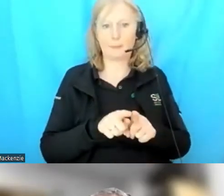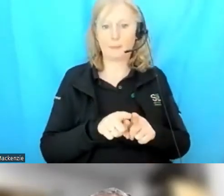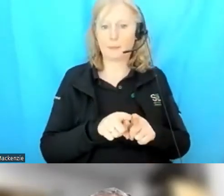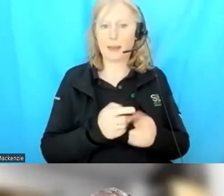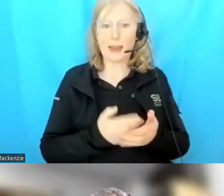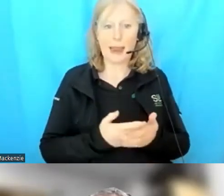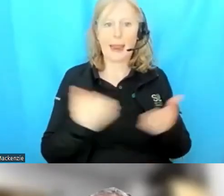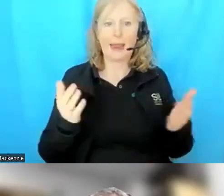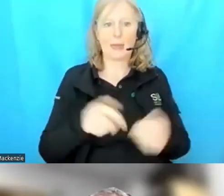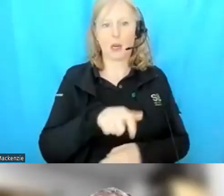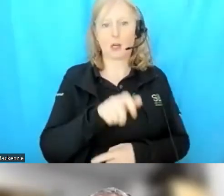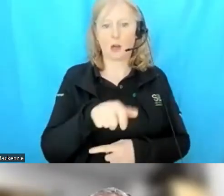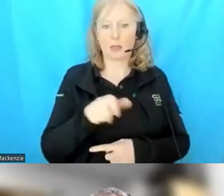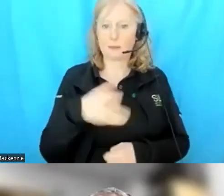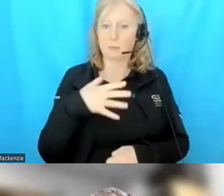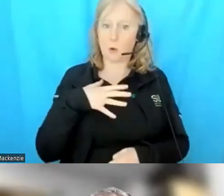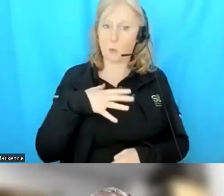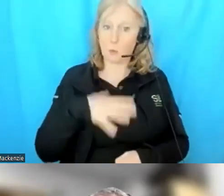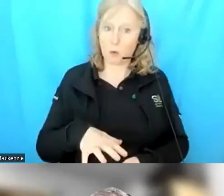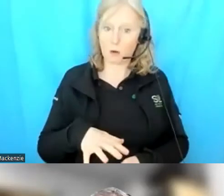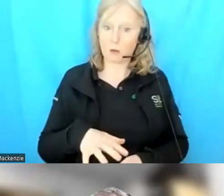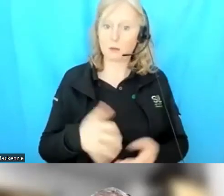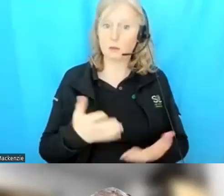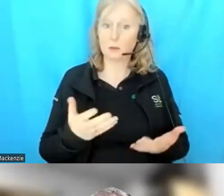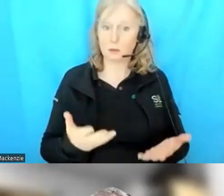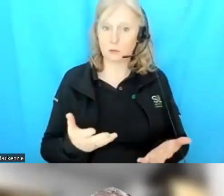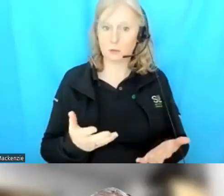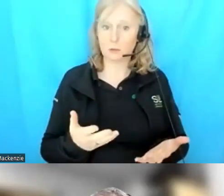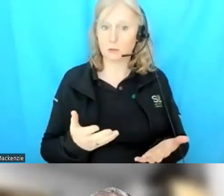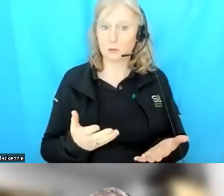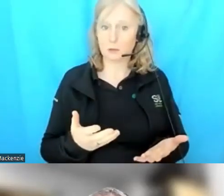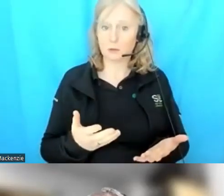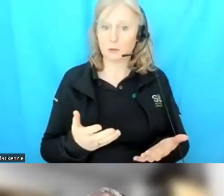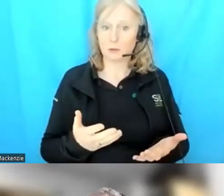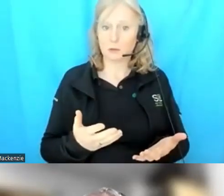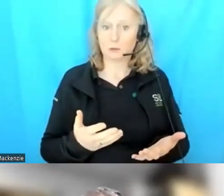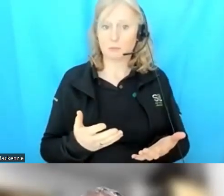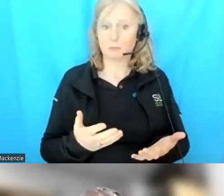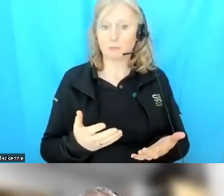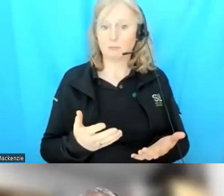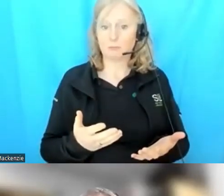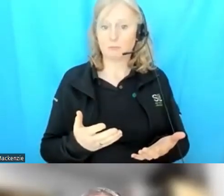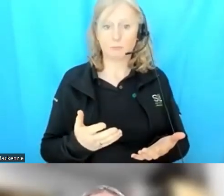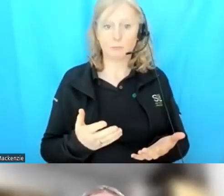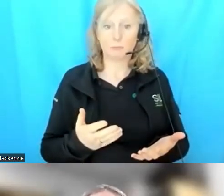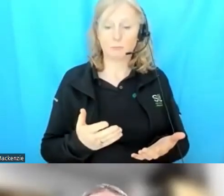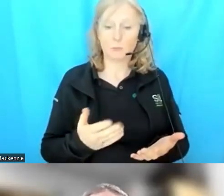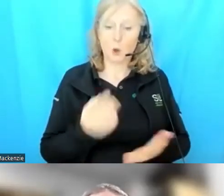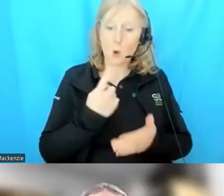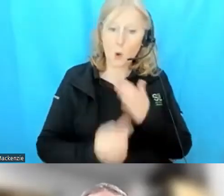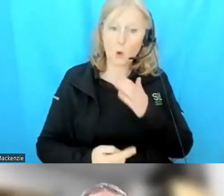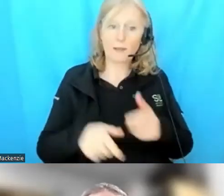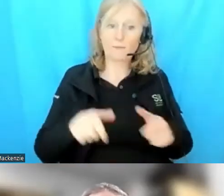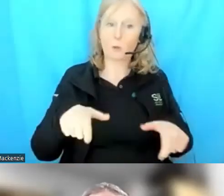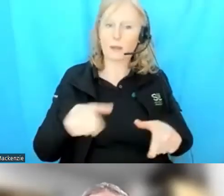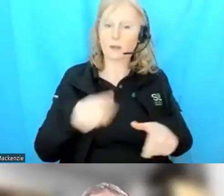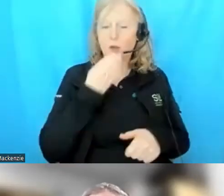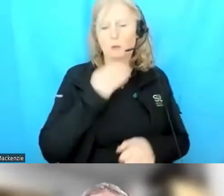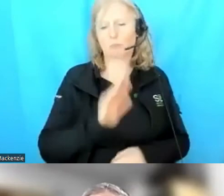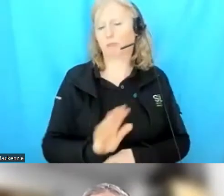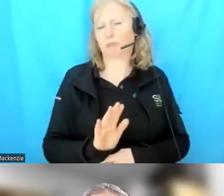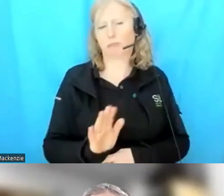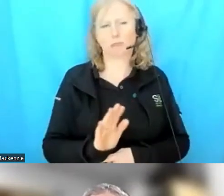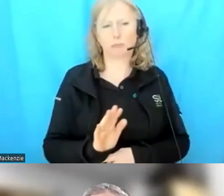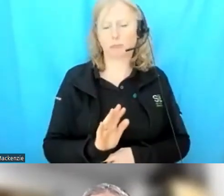any customer that requires it. You know, there's old myths that it's just for wheelchair users, and it's absolute rubbish. That the